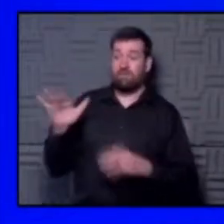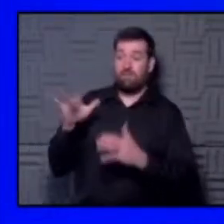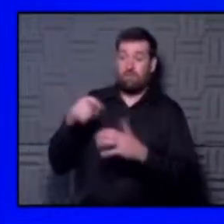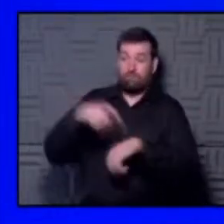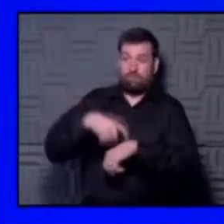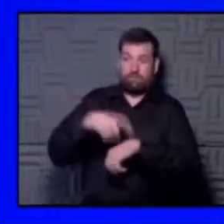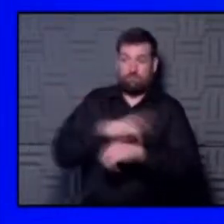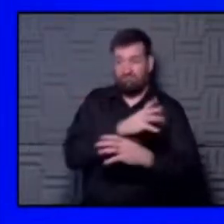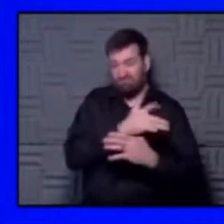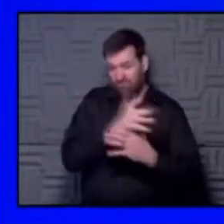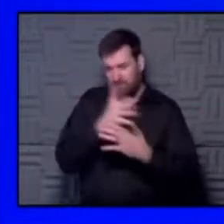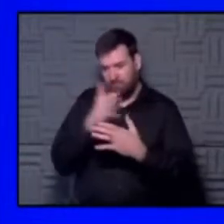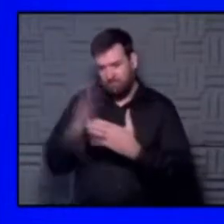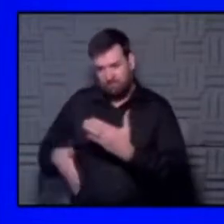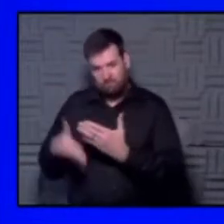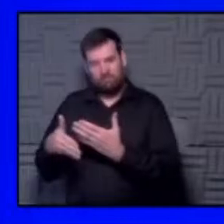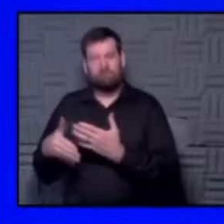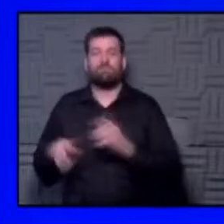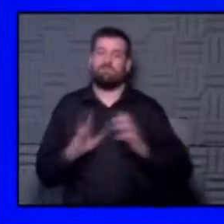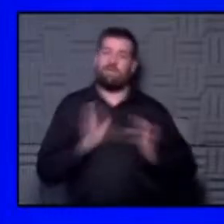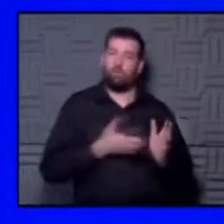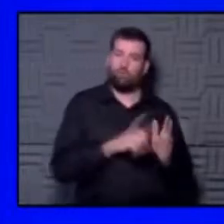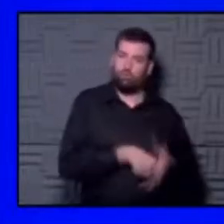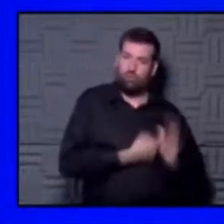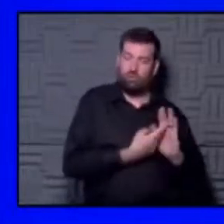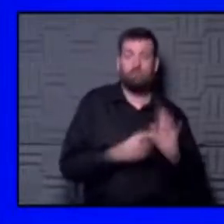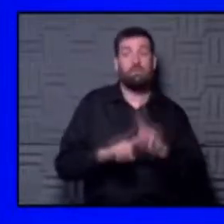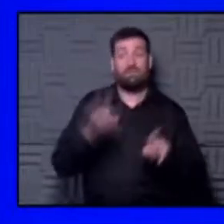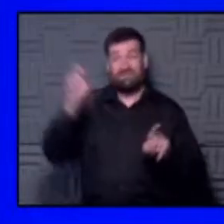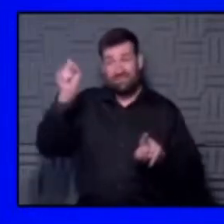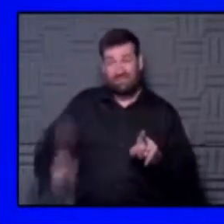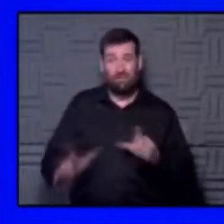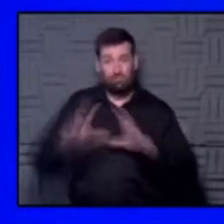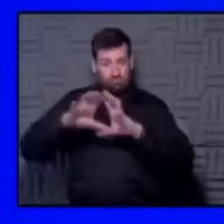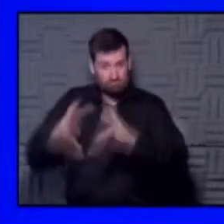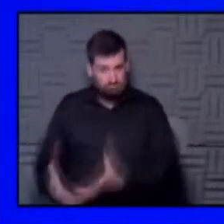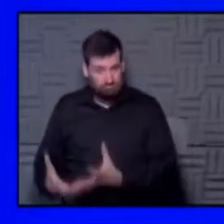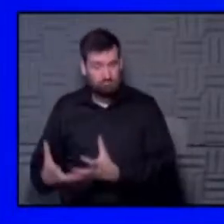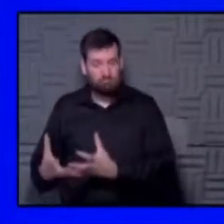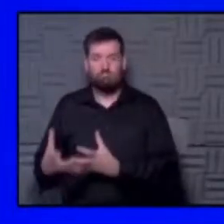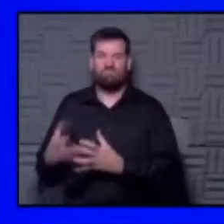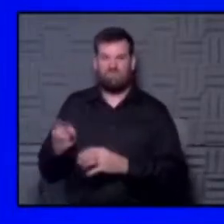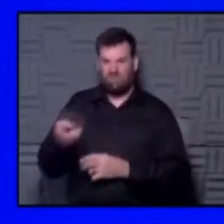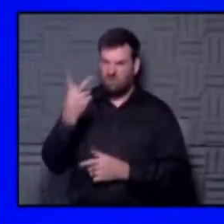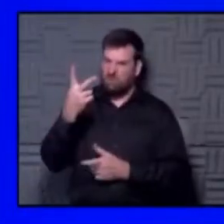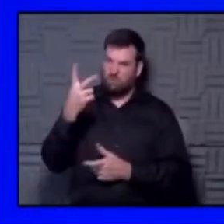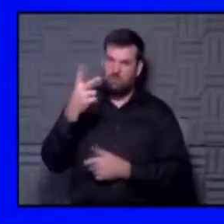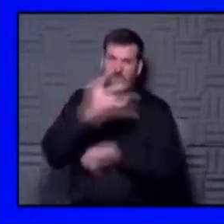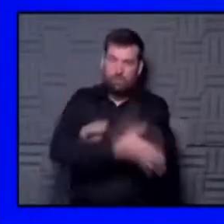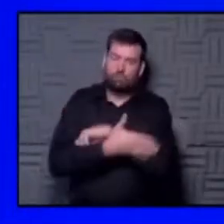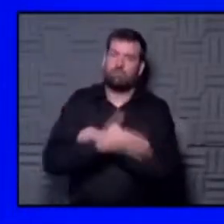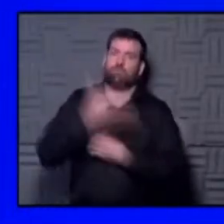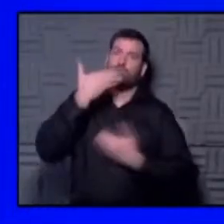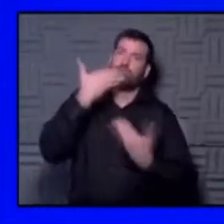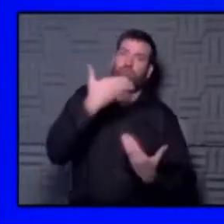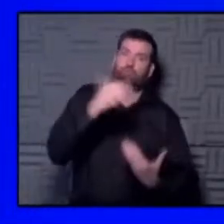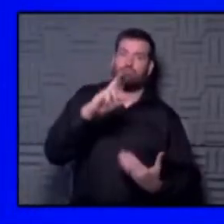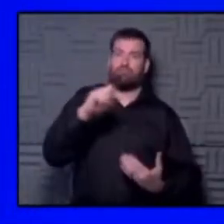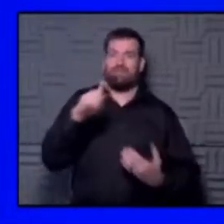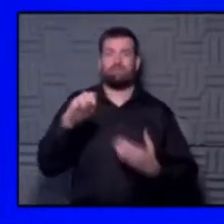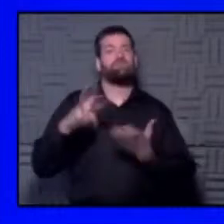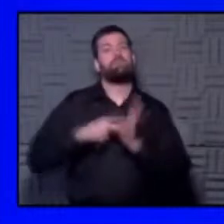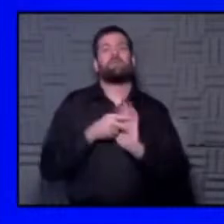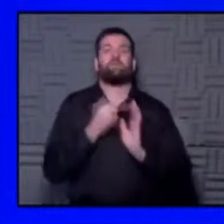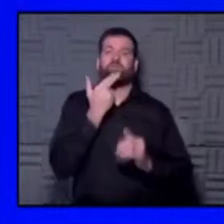of influenza while we are going into ours. But I know that the Southern Hemisphere, particularly those 2 countries, have had very good rates, meaning very small